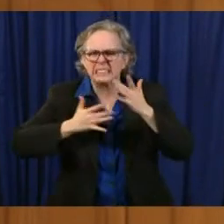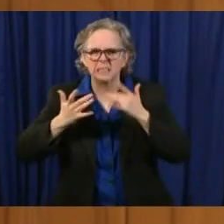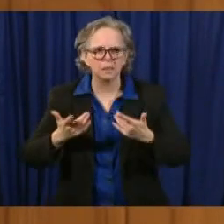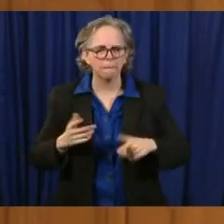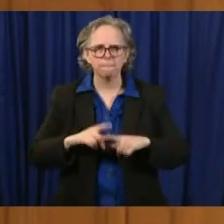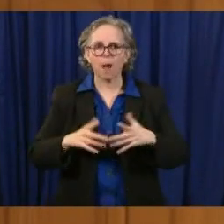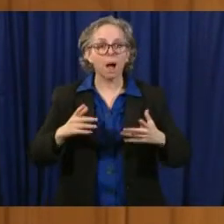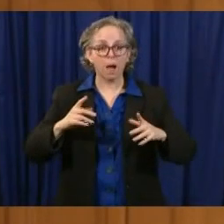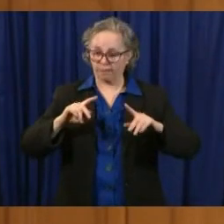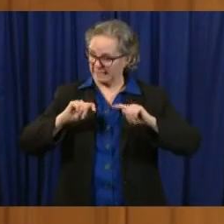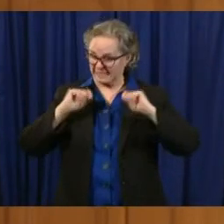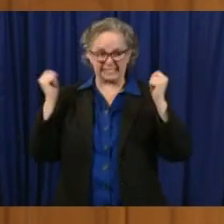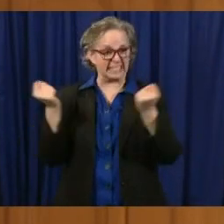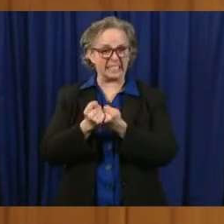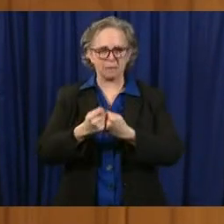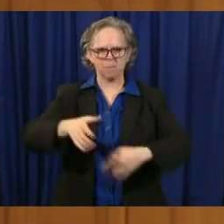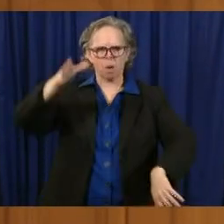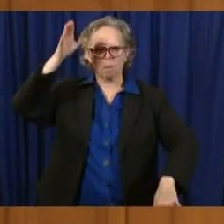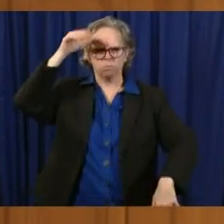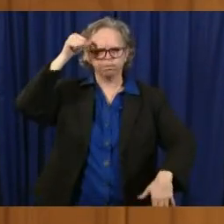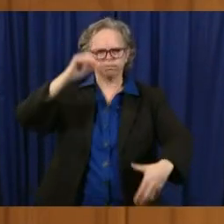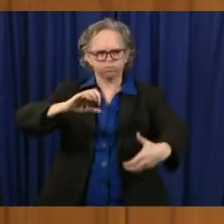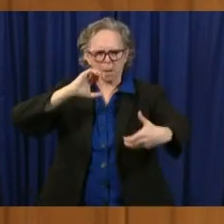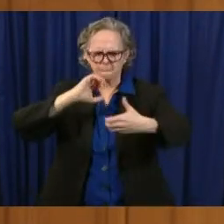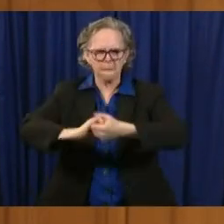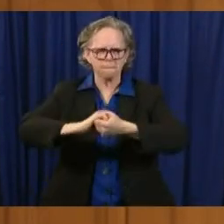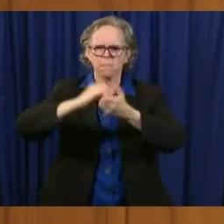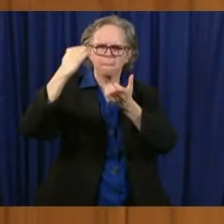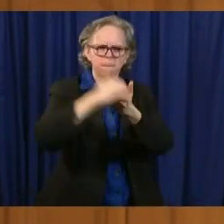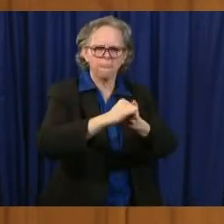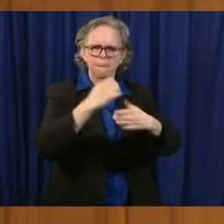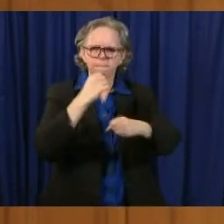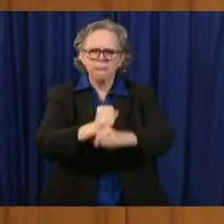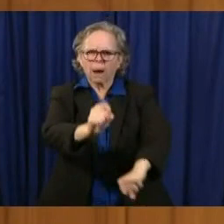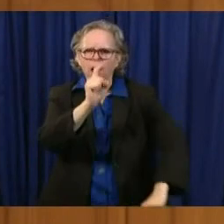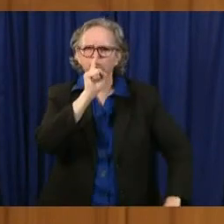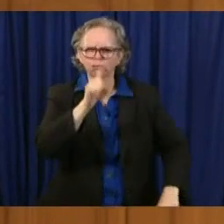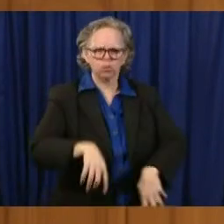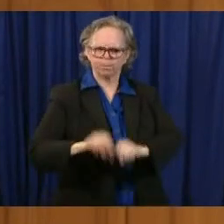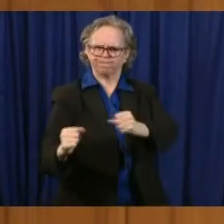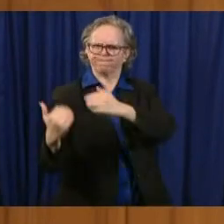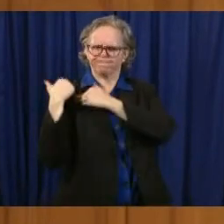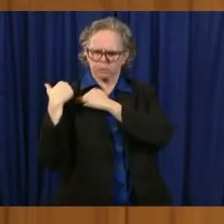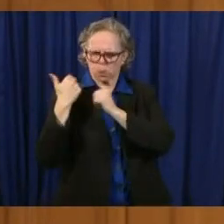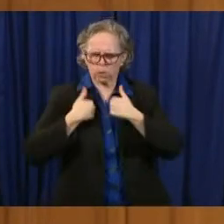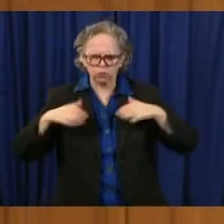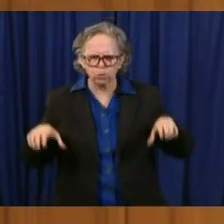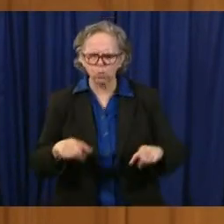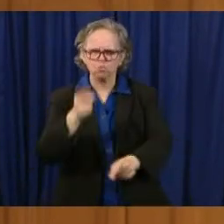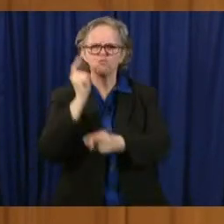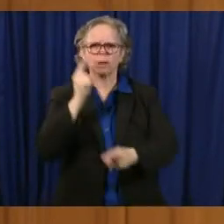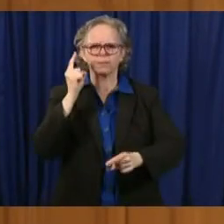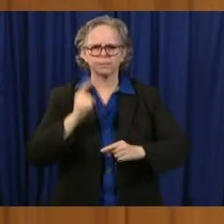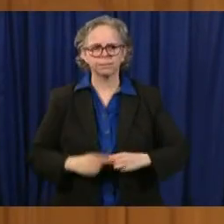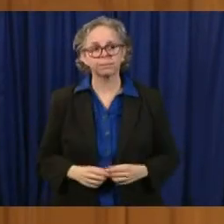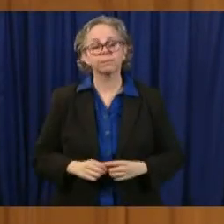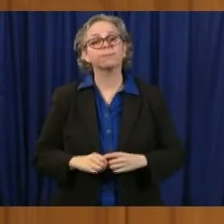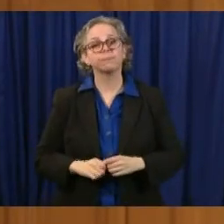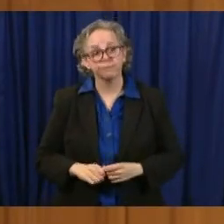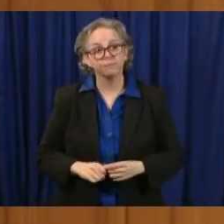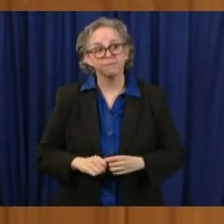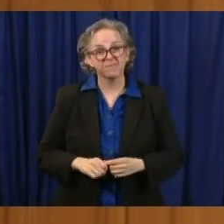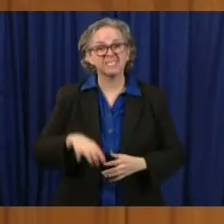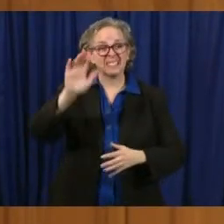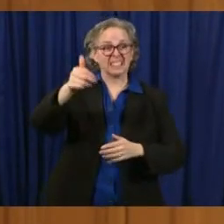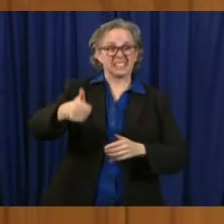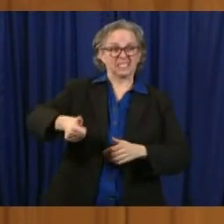That we are doing the very, very best we can in these hard areas. We also have Directors McElroy, or Sel McElroy,